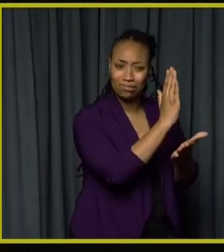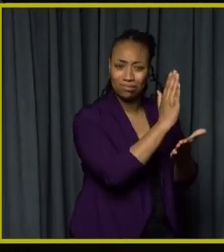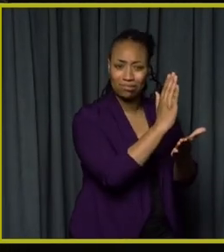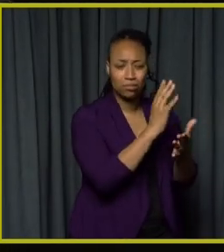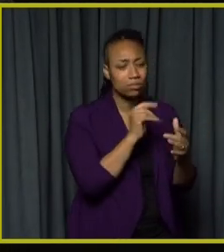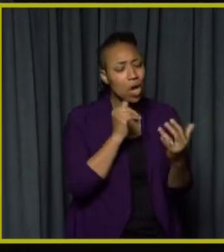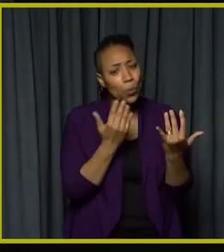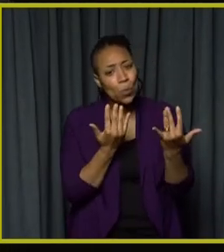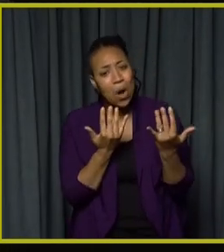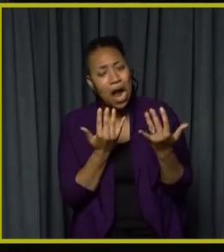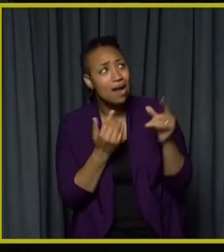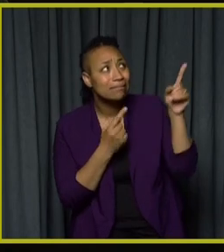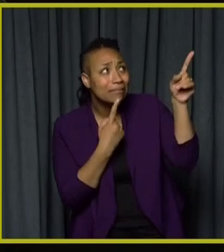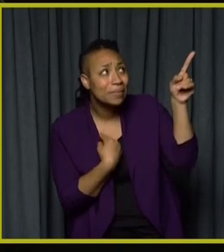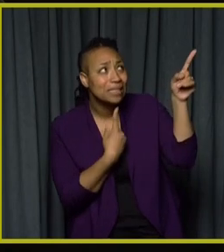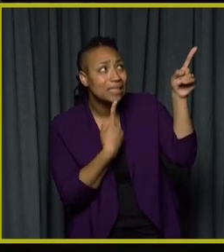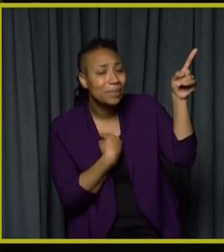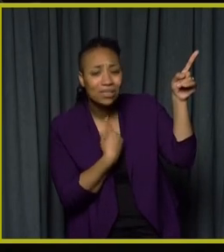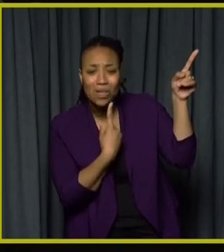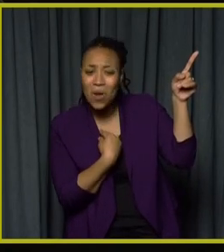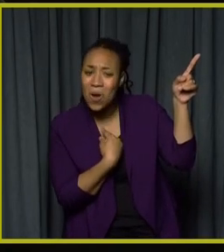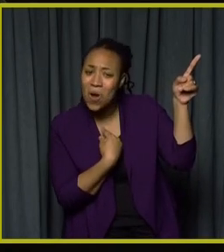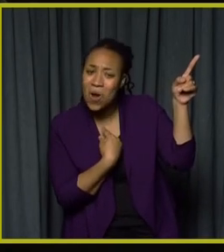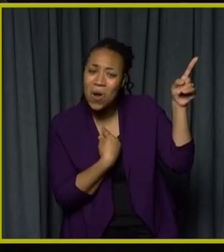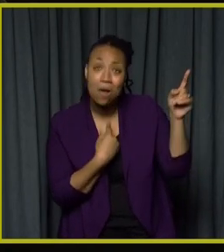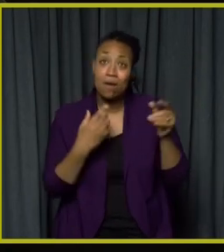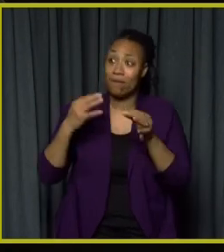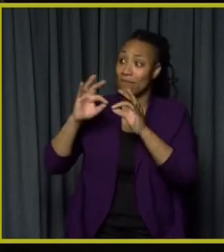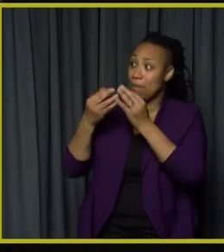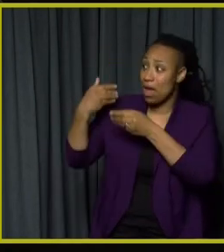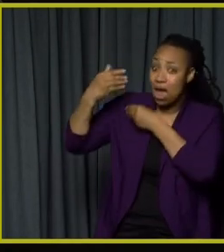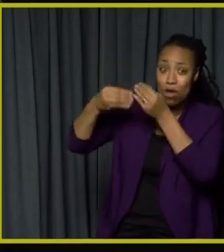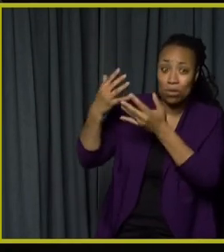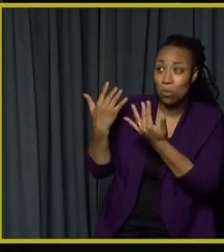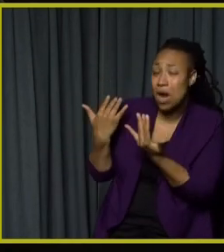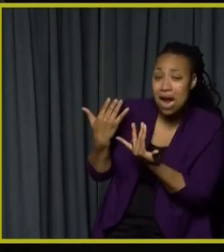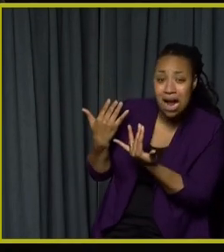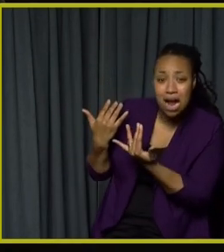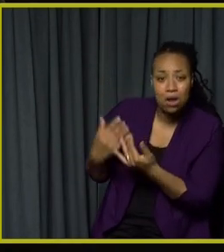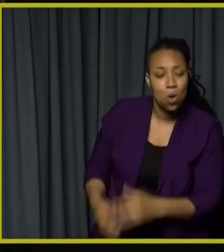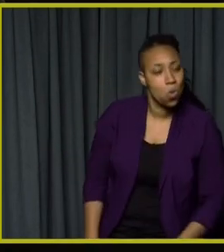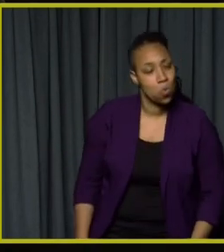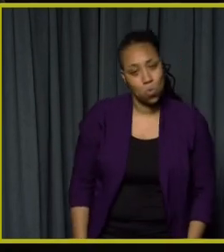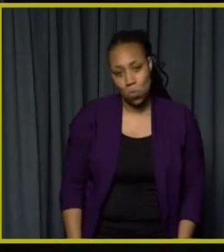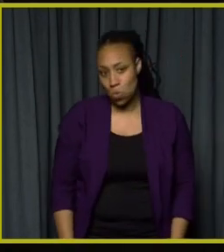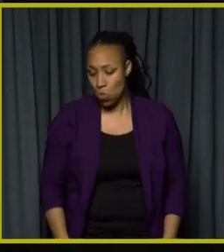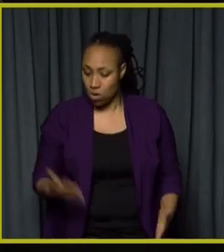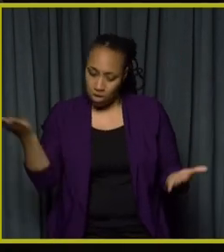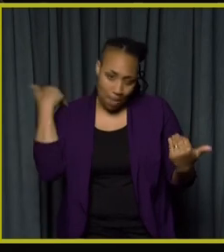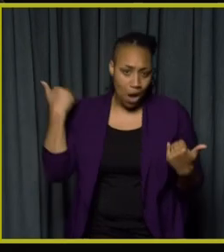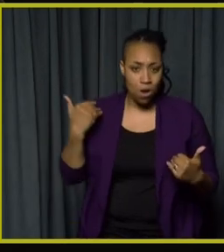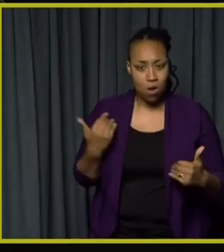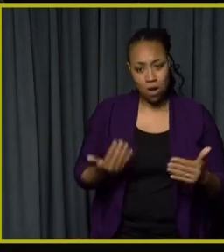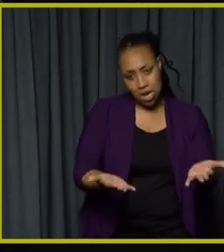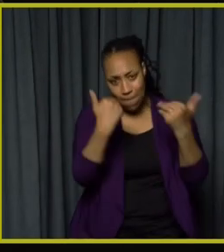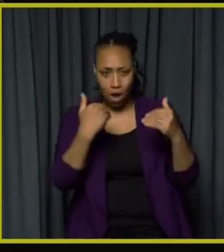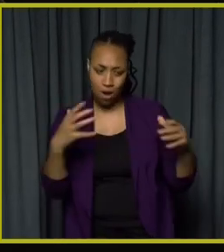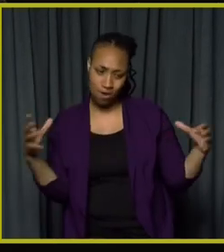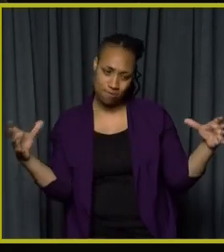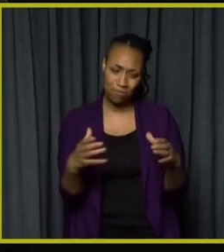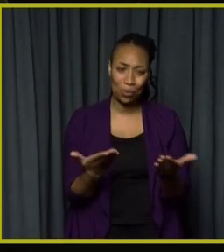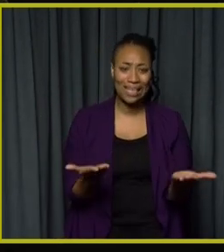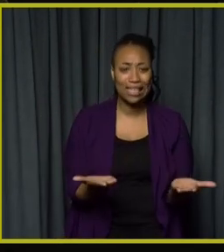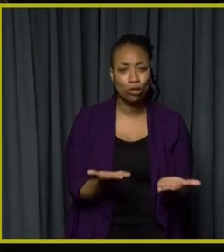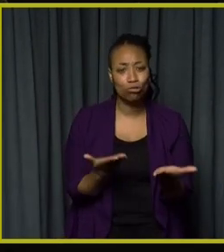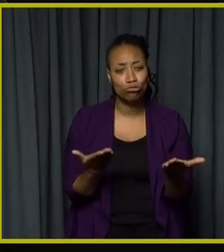this moment. And in this fateful hour, your time has finally come. When we look back to the text of this